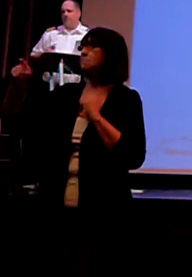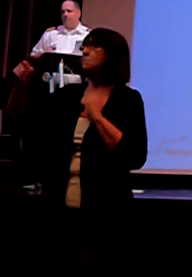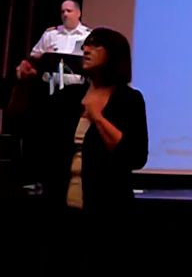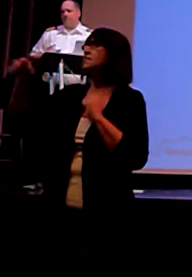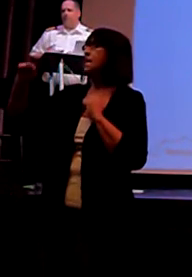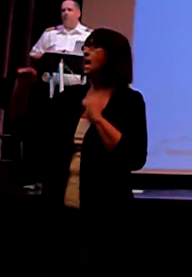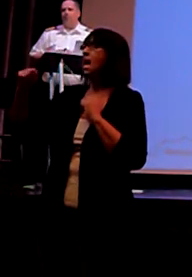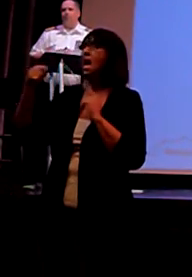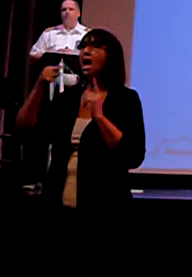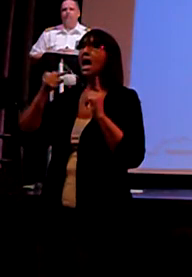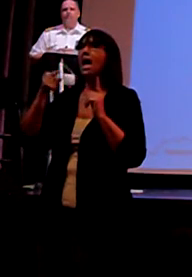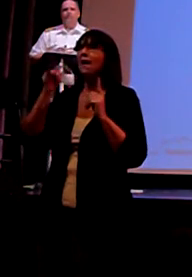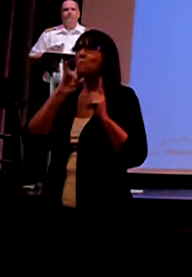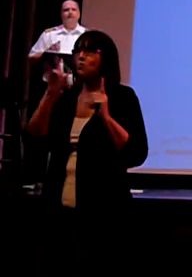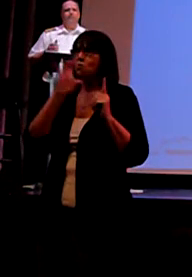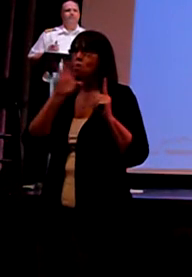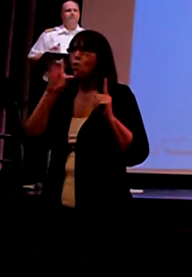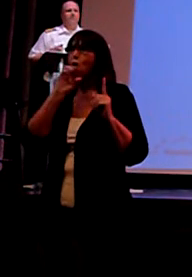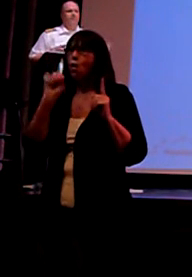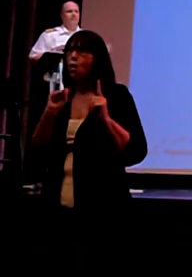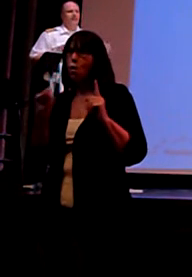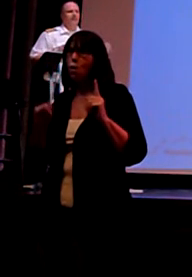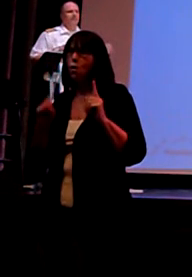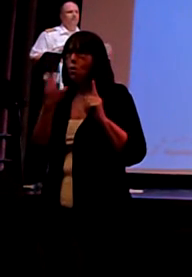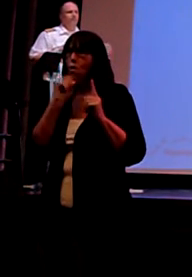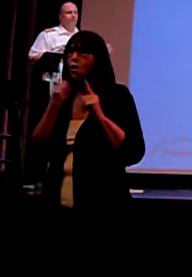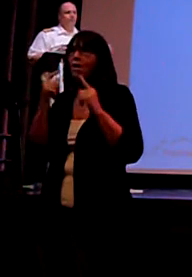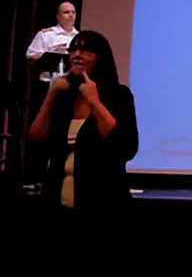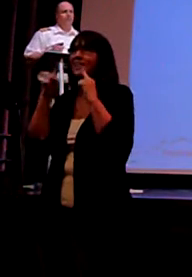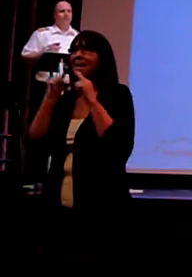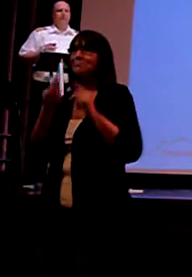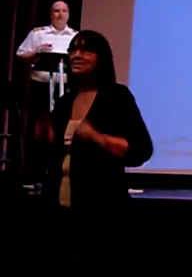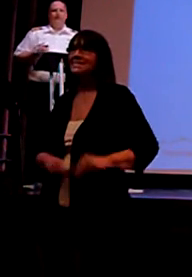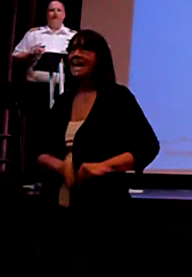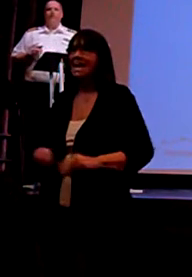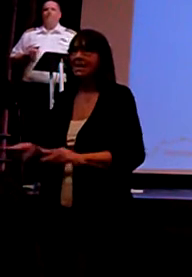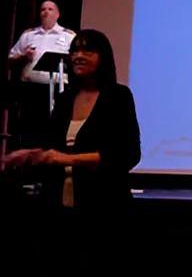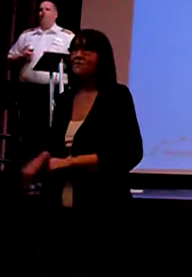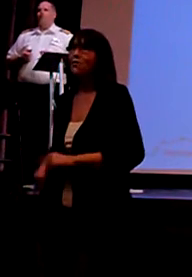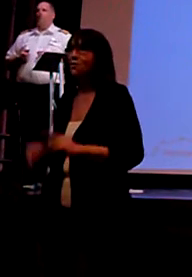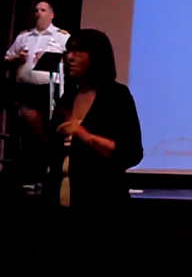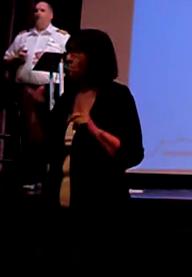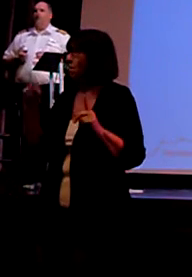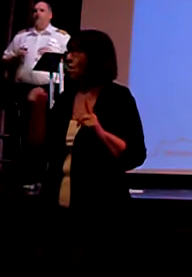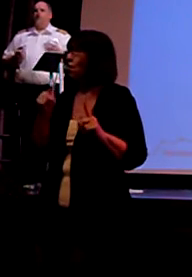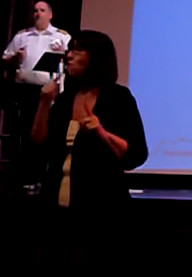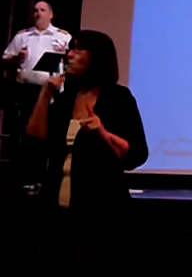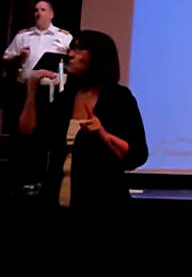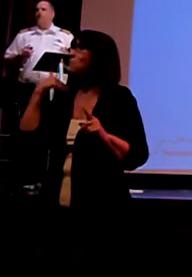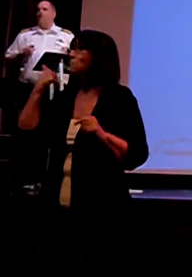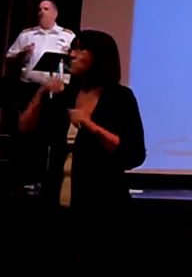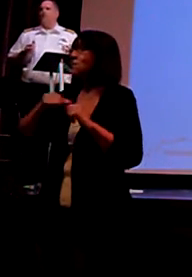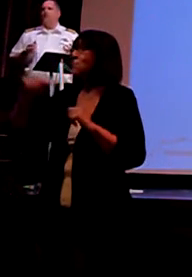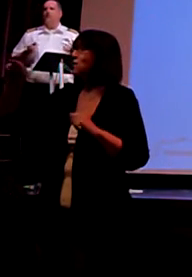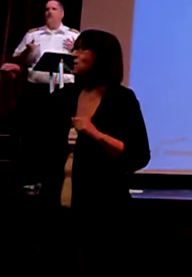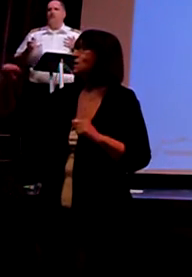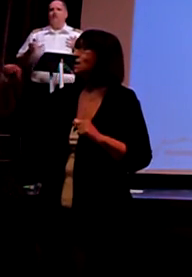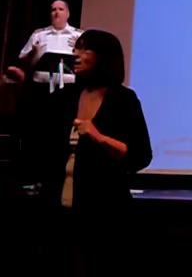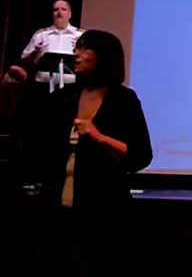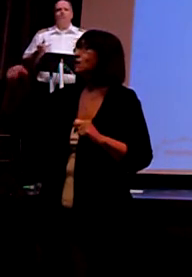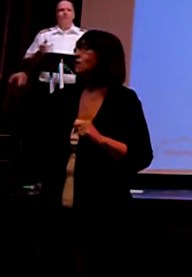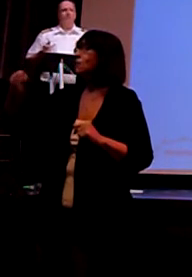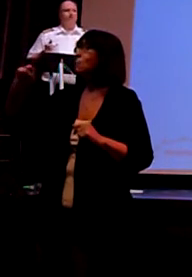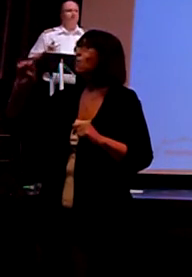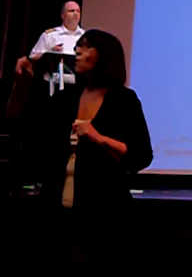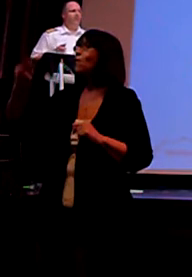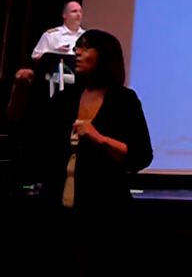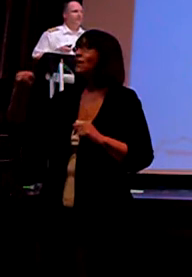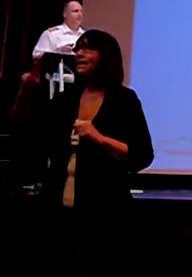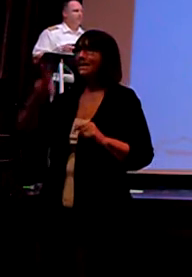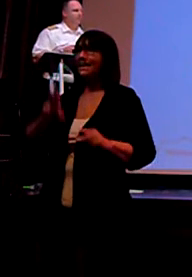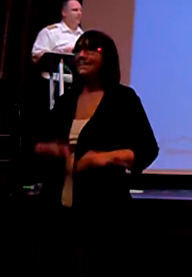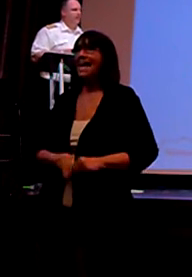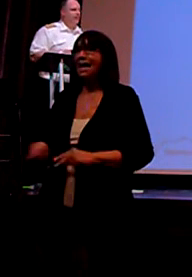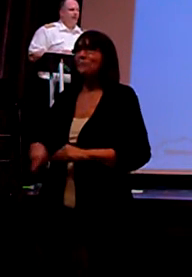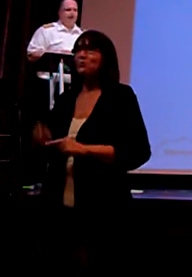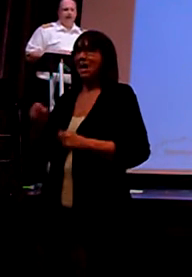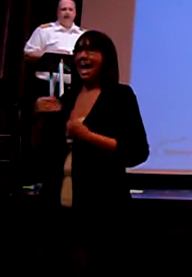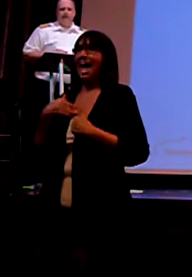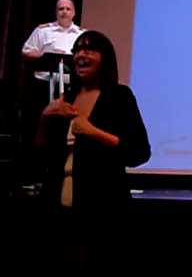it's an old famous naval port. It was Napoleon that decided that the navy should have a base